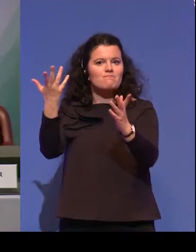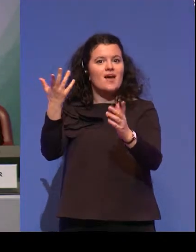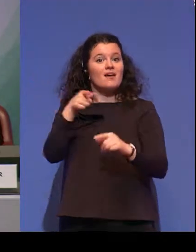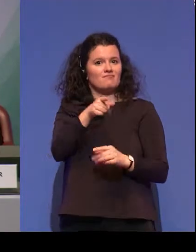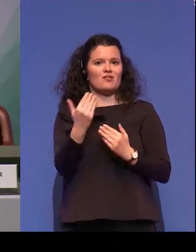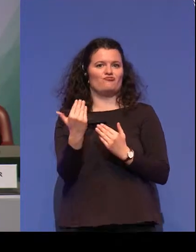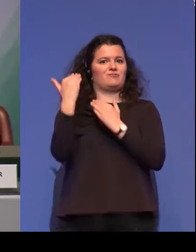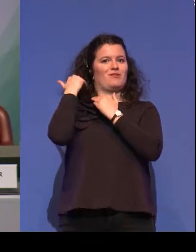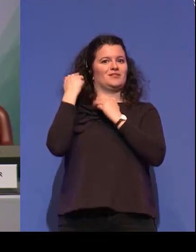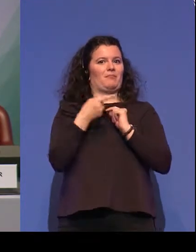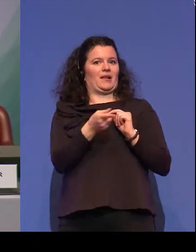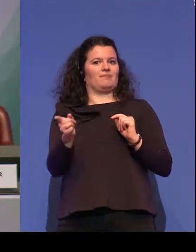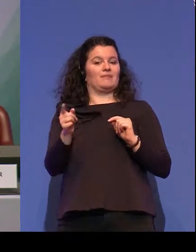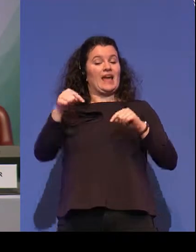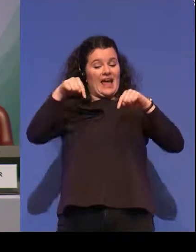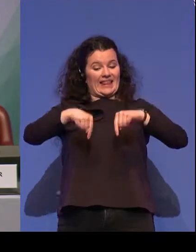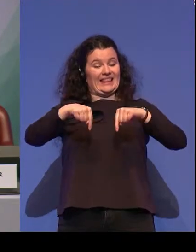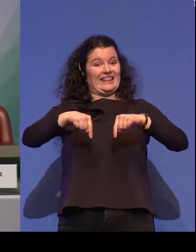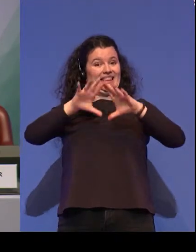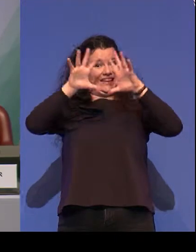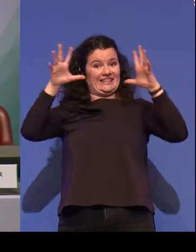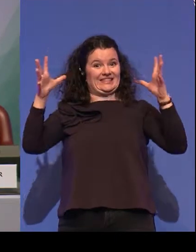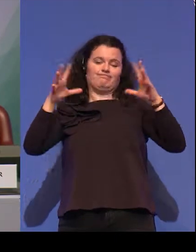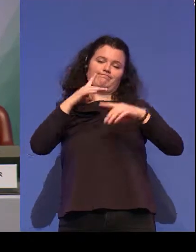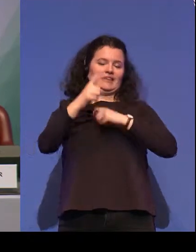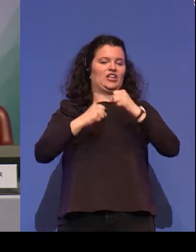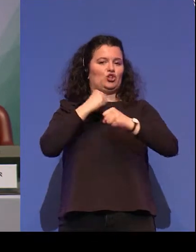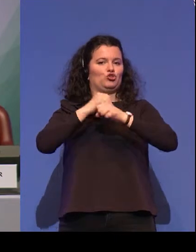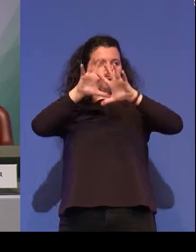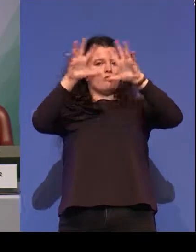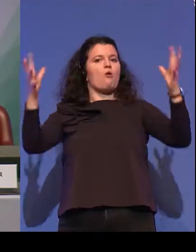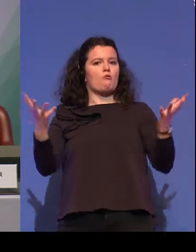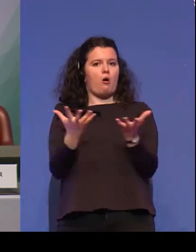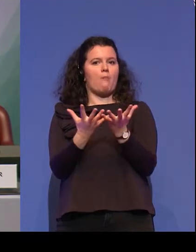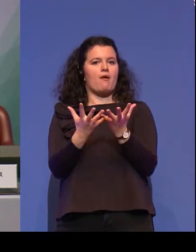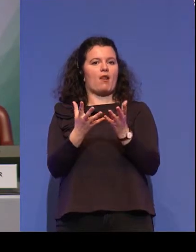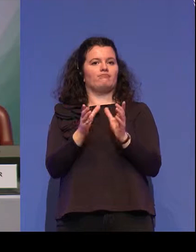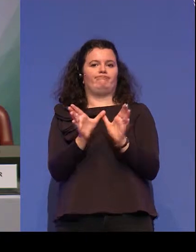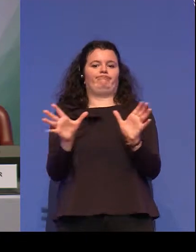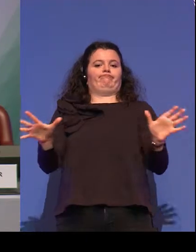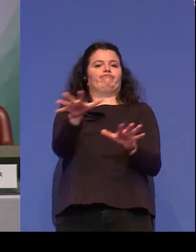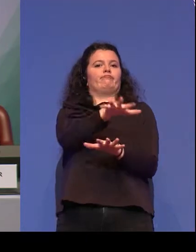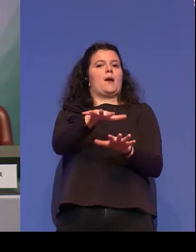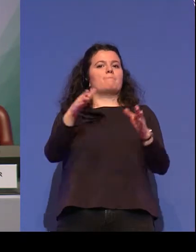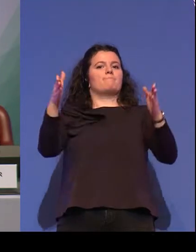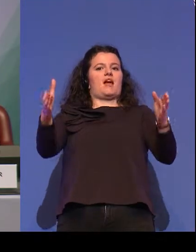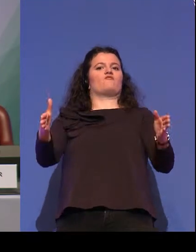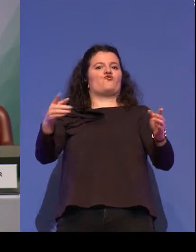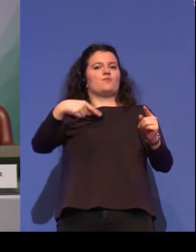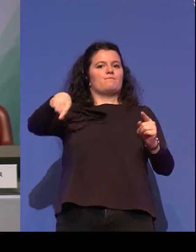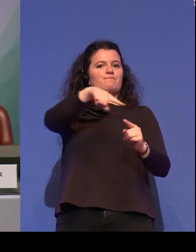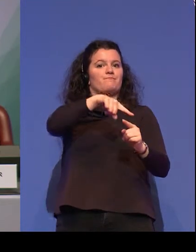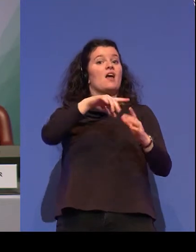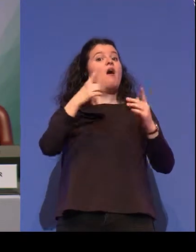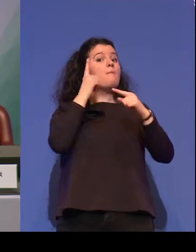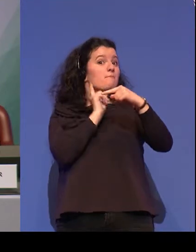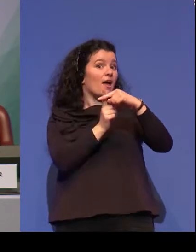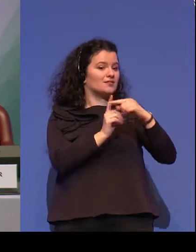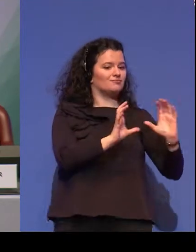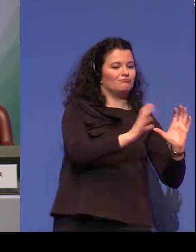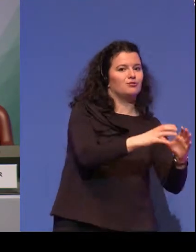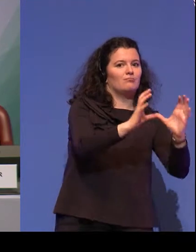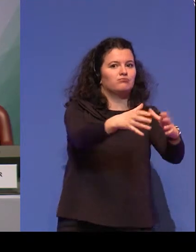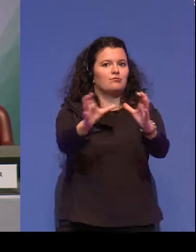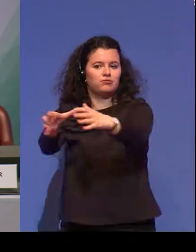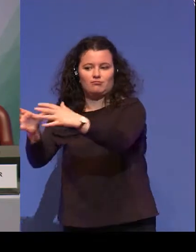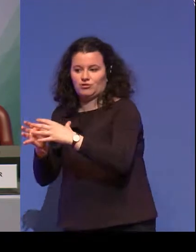this year's global platform will achieve this objective. A multi-stakeholder conference that